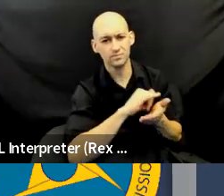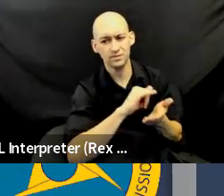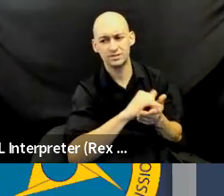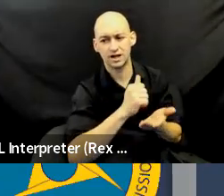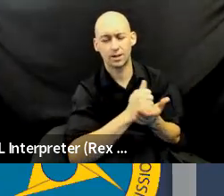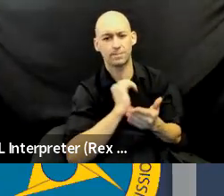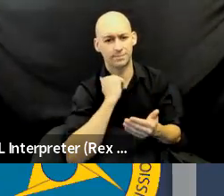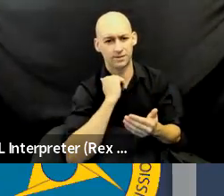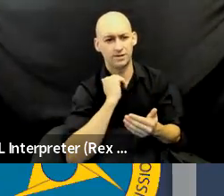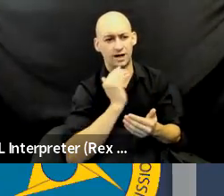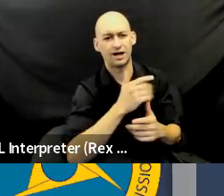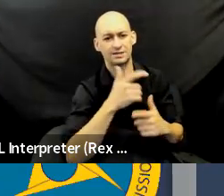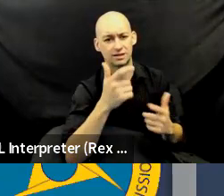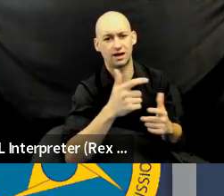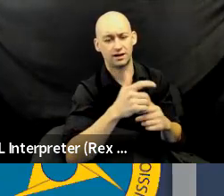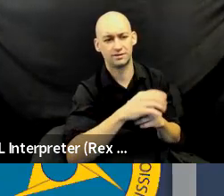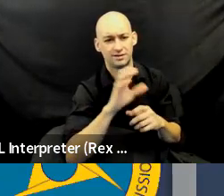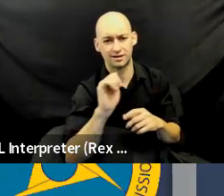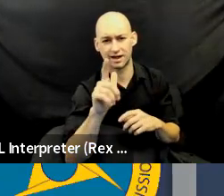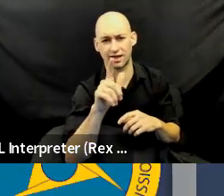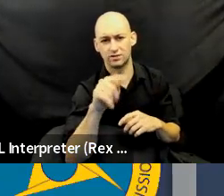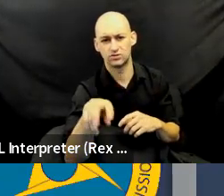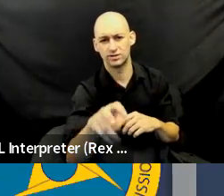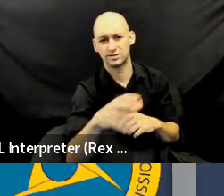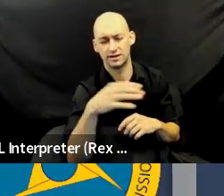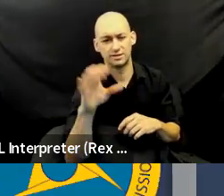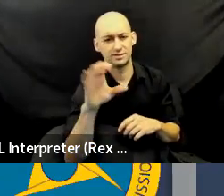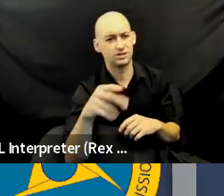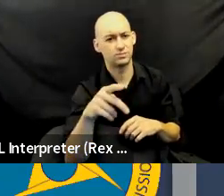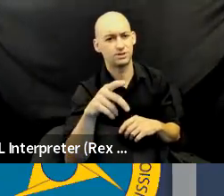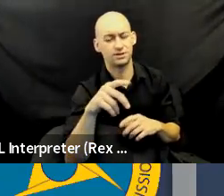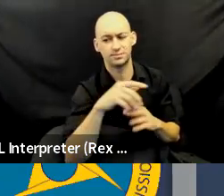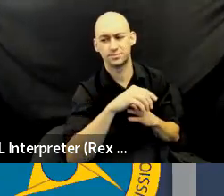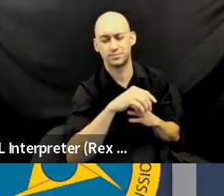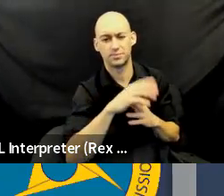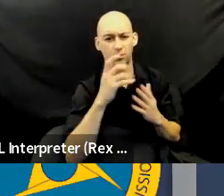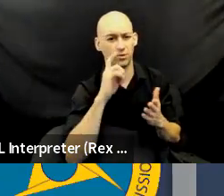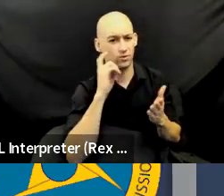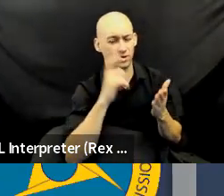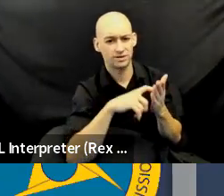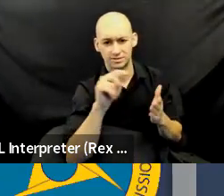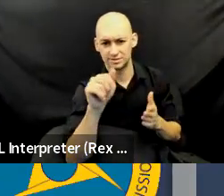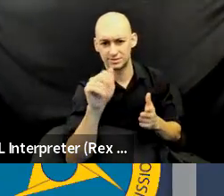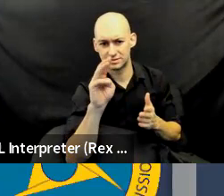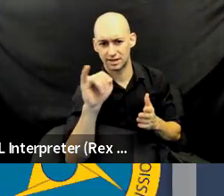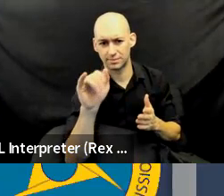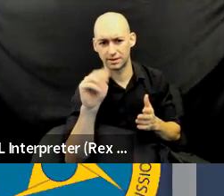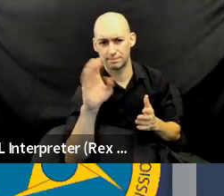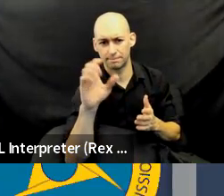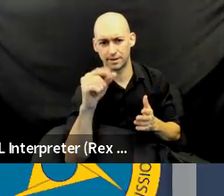out with Caltrans and CHP and the rest of the state team. Also want to recognize Tammy McGowan,